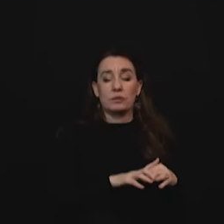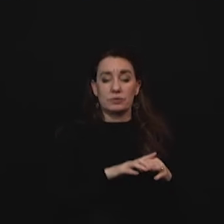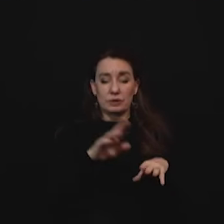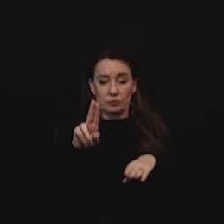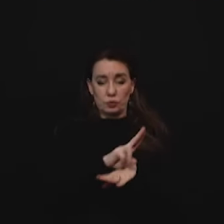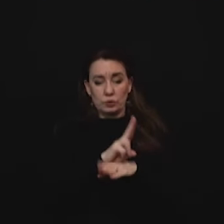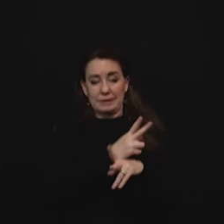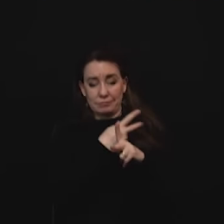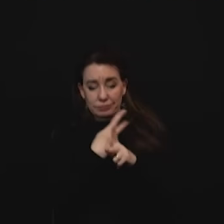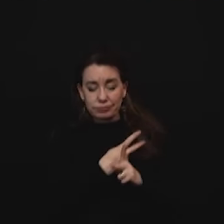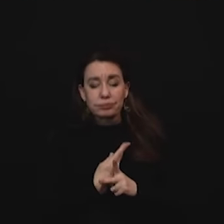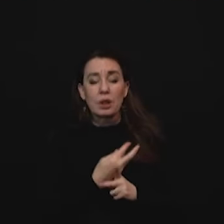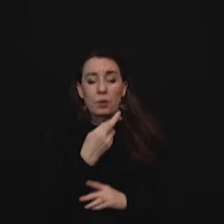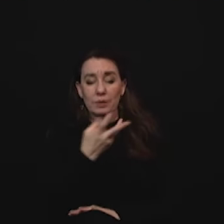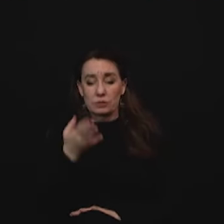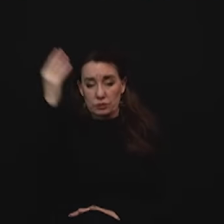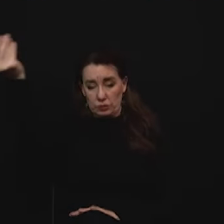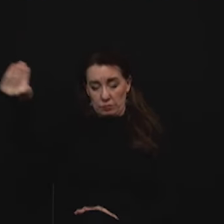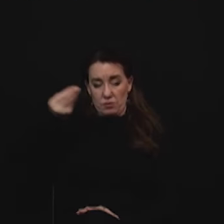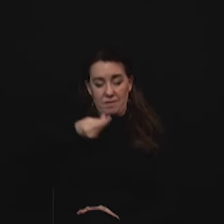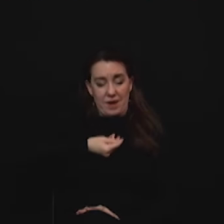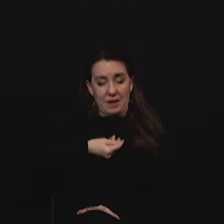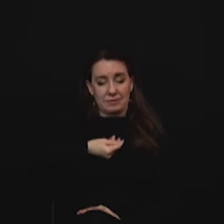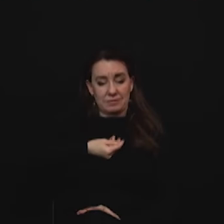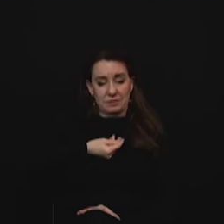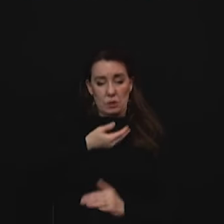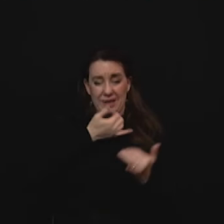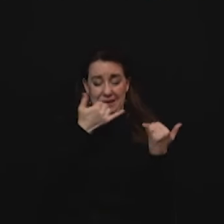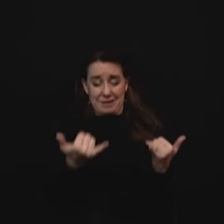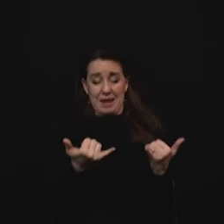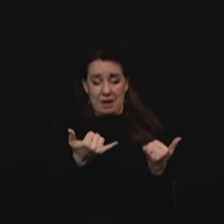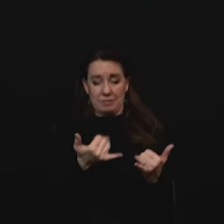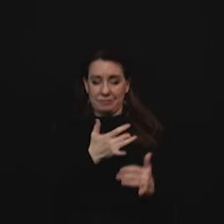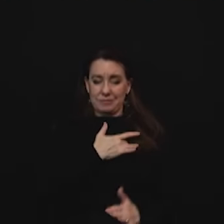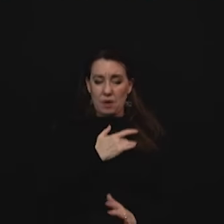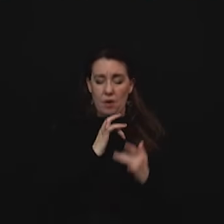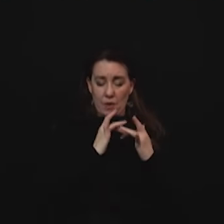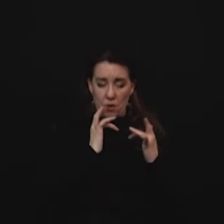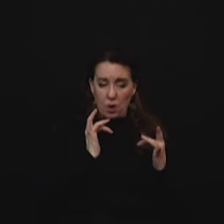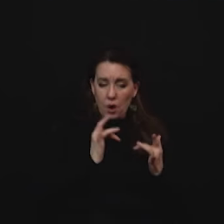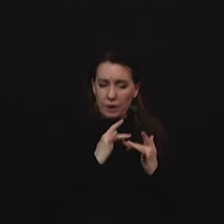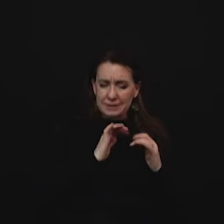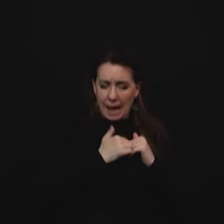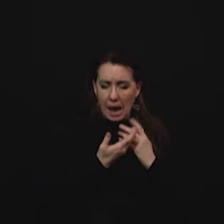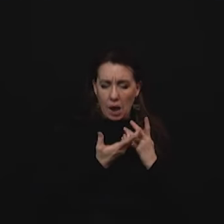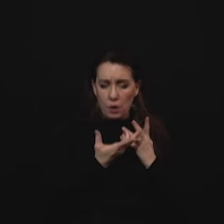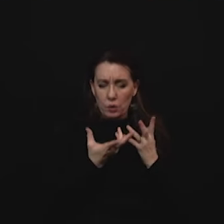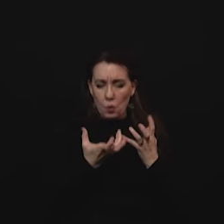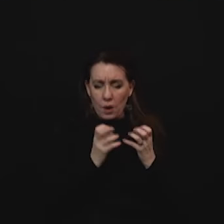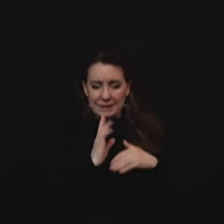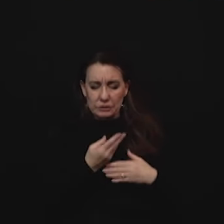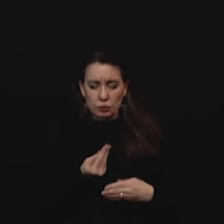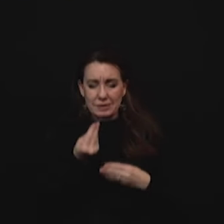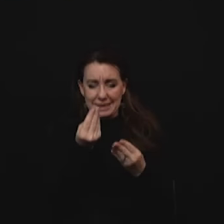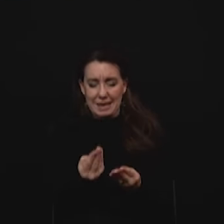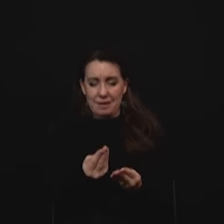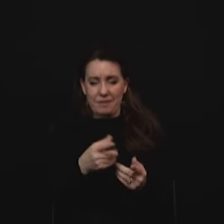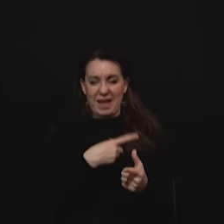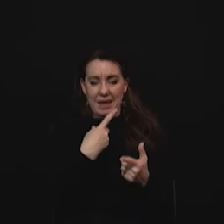provide. So, Lord, we ask you now, speak to our hearts how you would have us give, and let us step